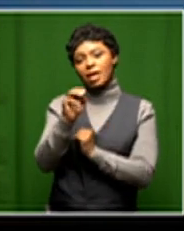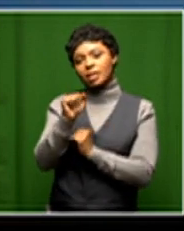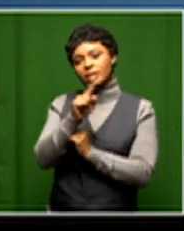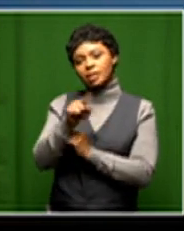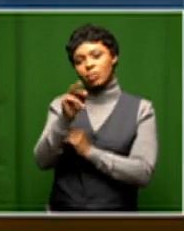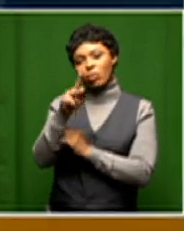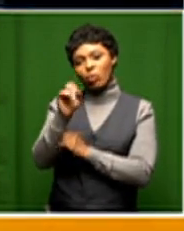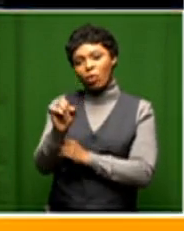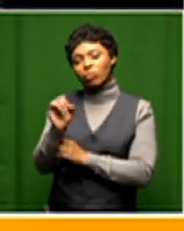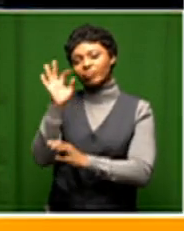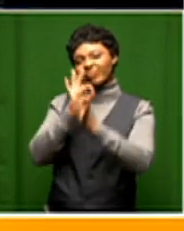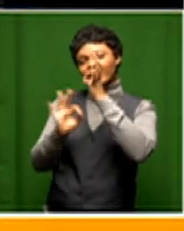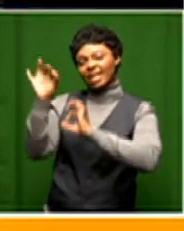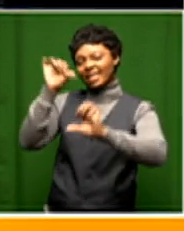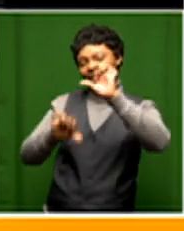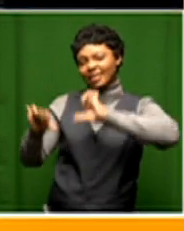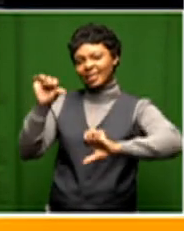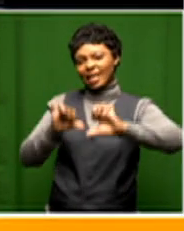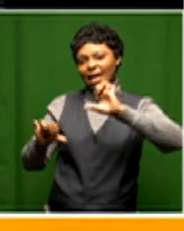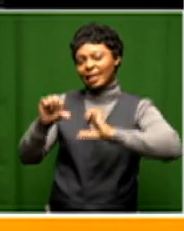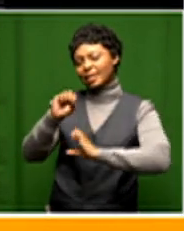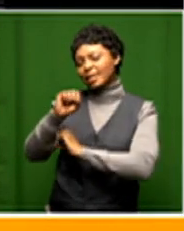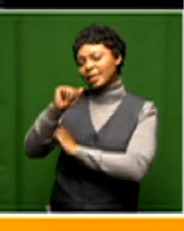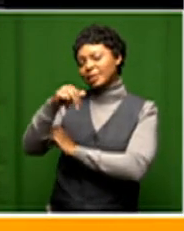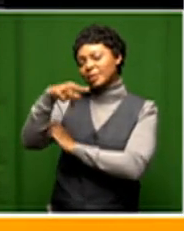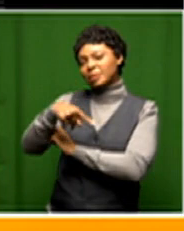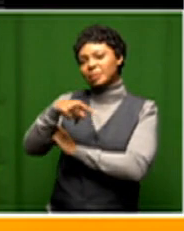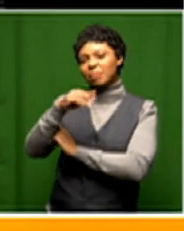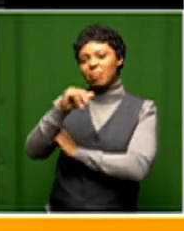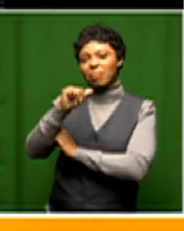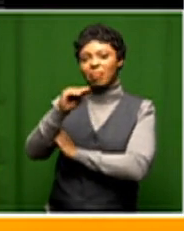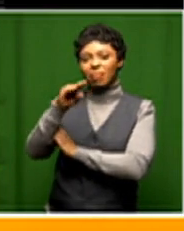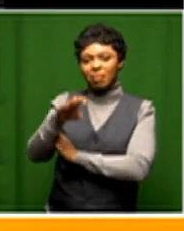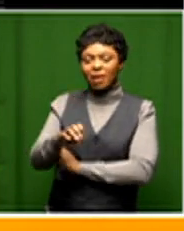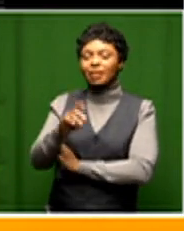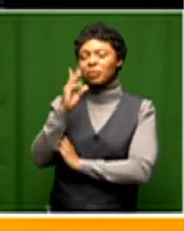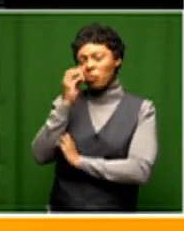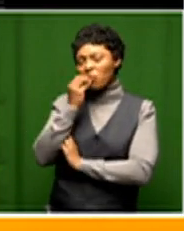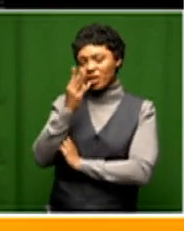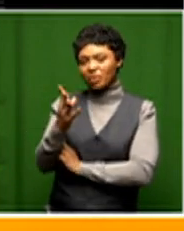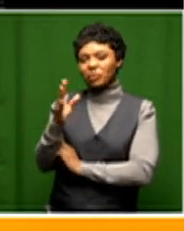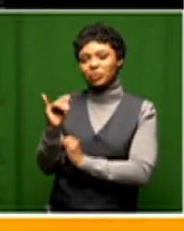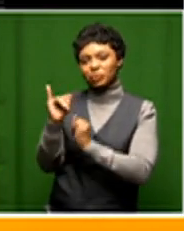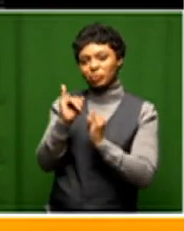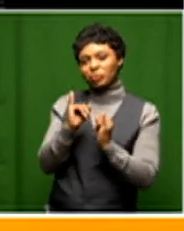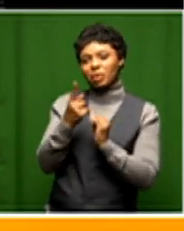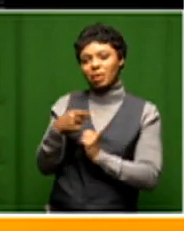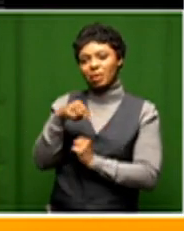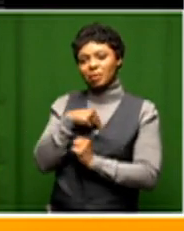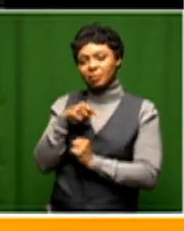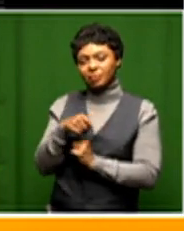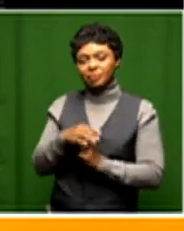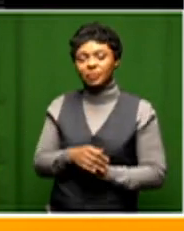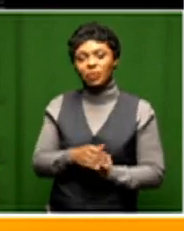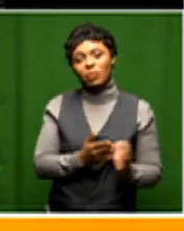The man himself will be talking about it. So it's wonderful to have you here on the program, and welcome to Morning Live.